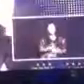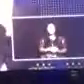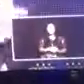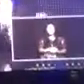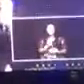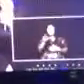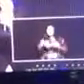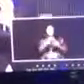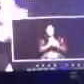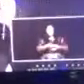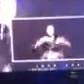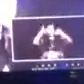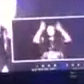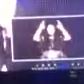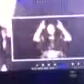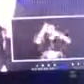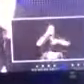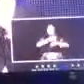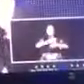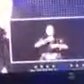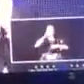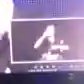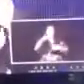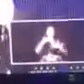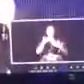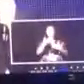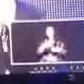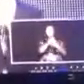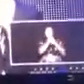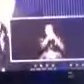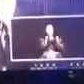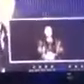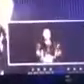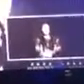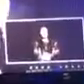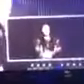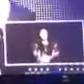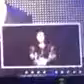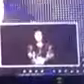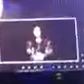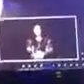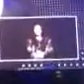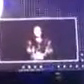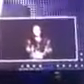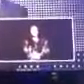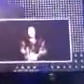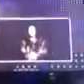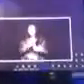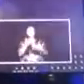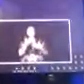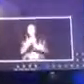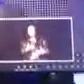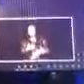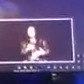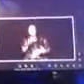all the Crown Diamonds. Thank you for the leadership. Mr. Maggie O'Neill,